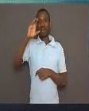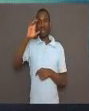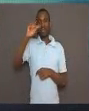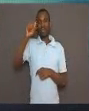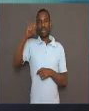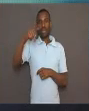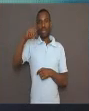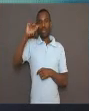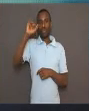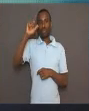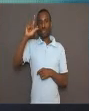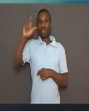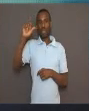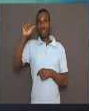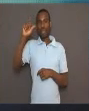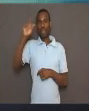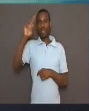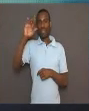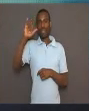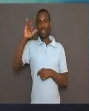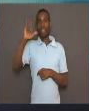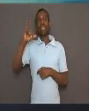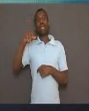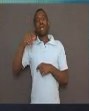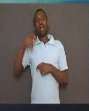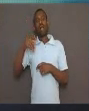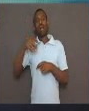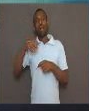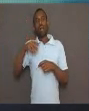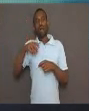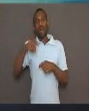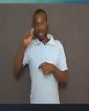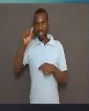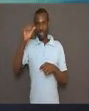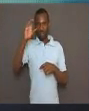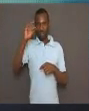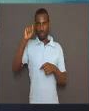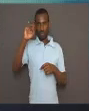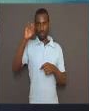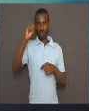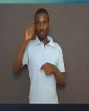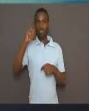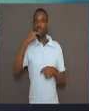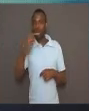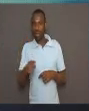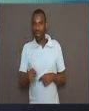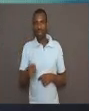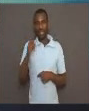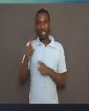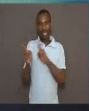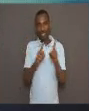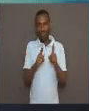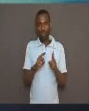Capillary action is the tendency of a liquid to rise in narrow